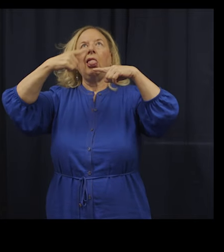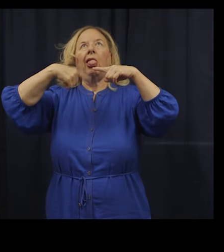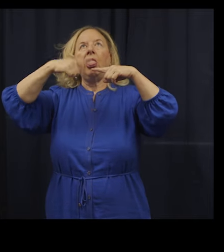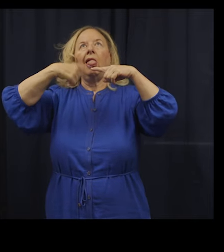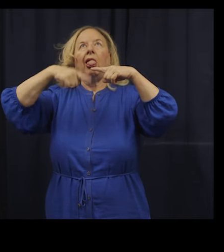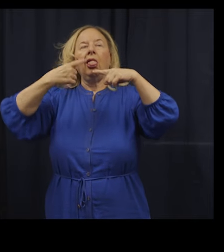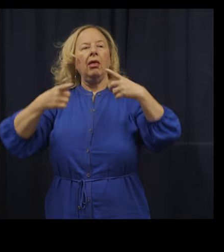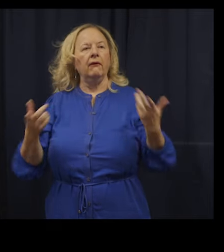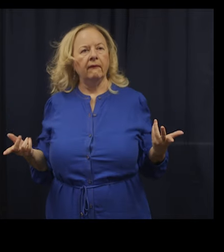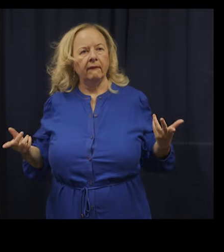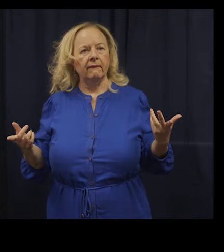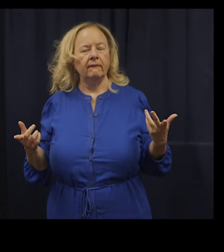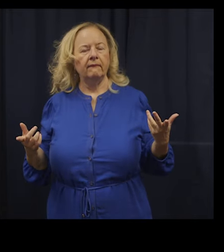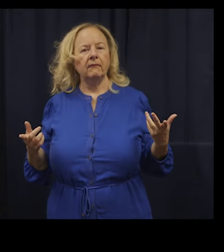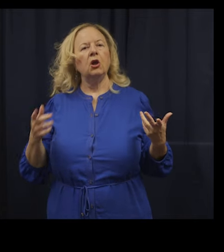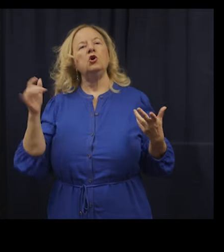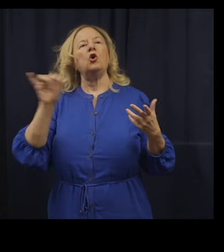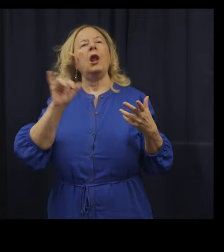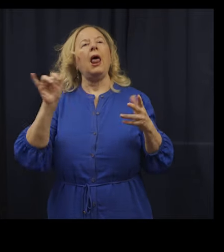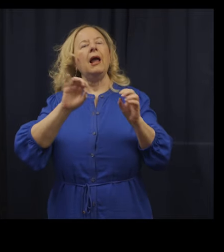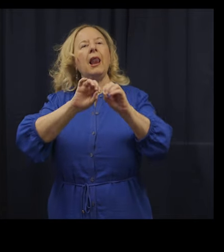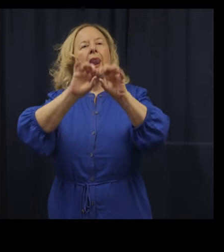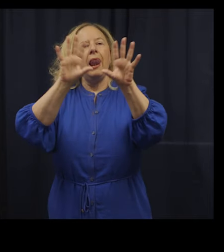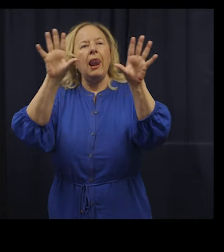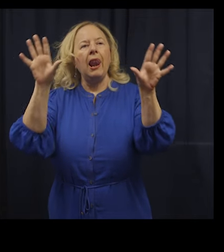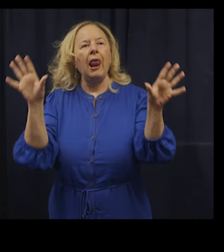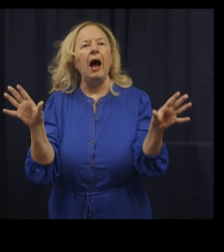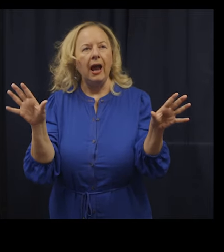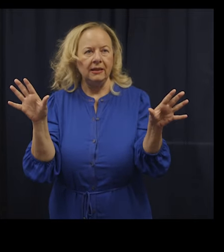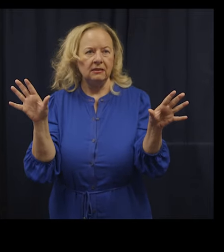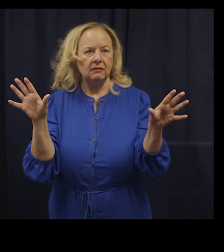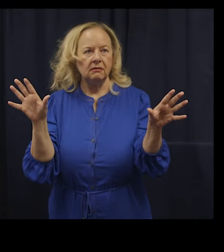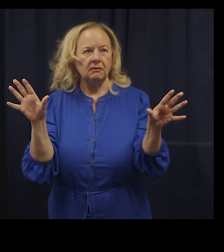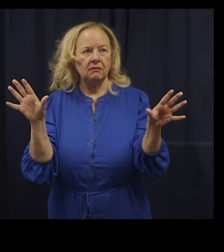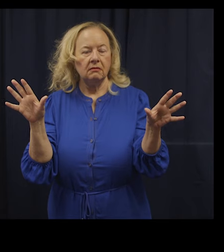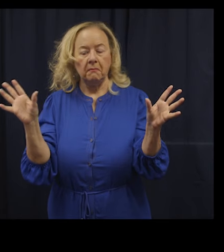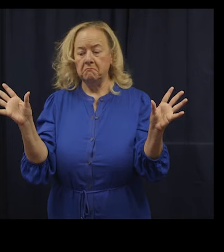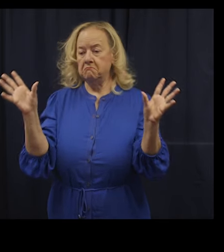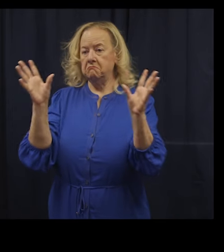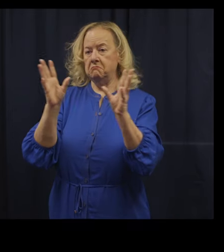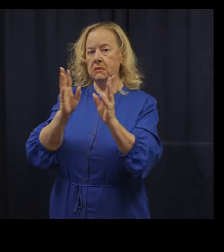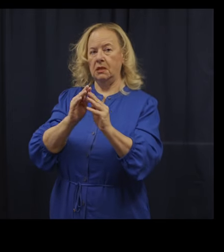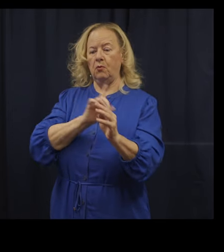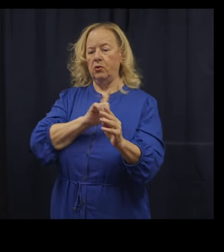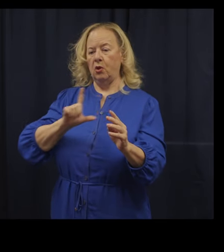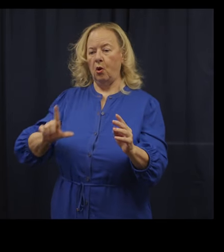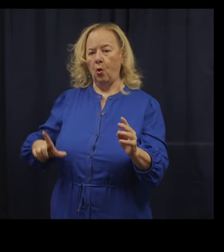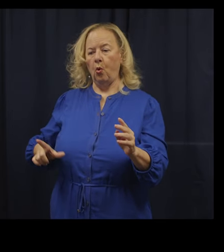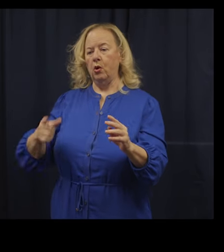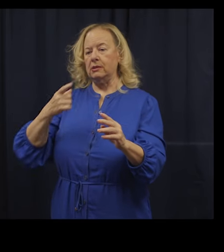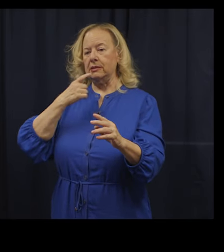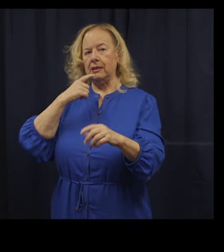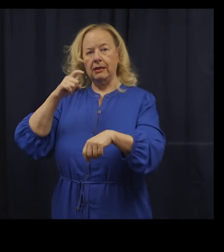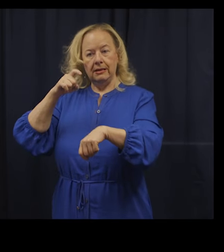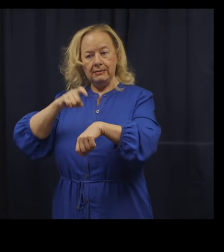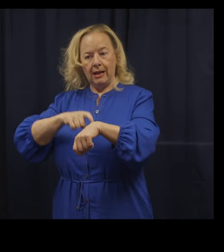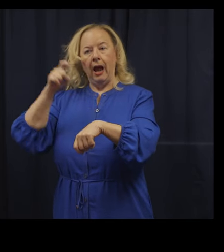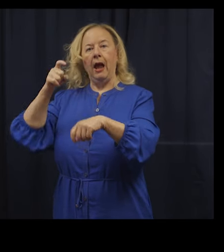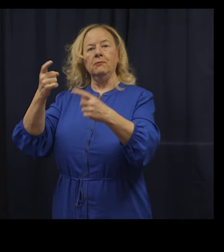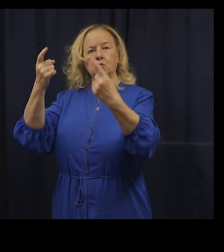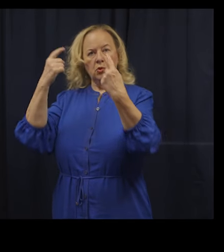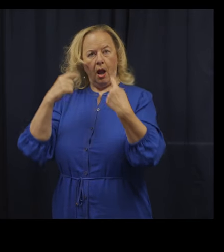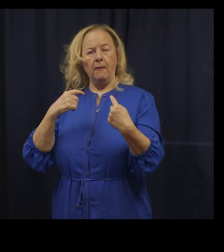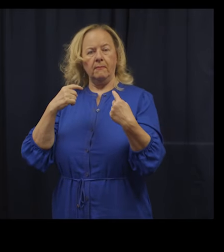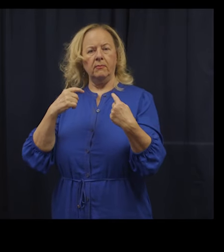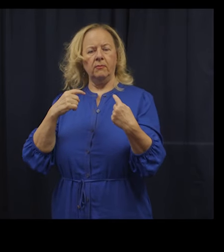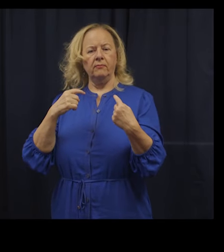Each one of you are like a light all around the world that are coming together when the Lord said to come together. How many of